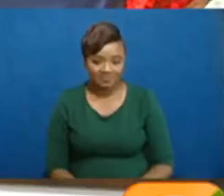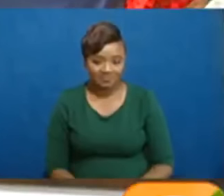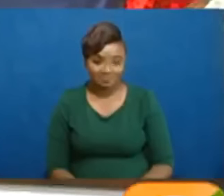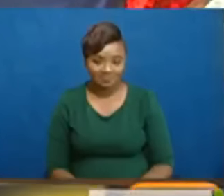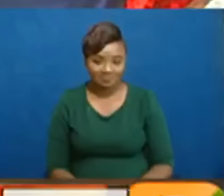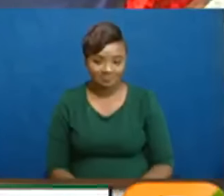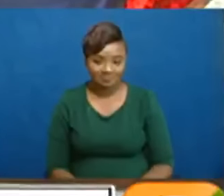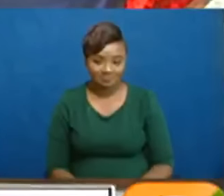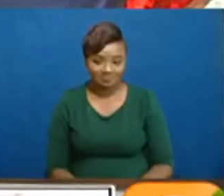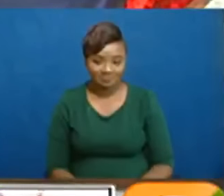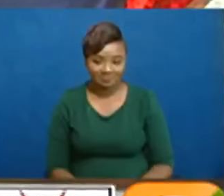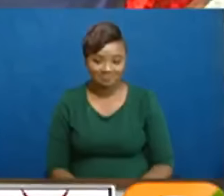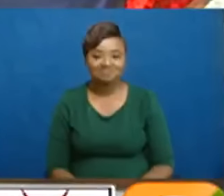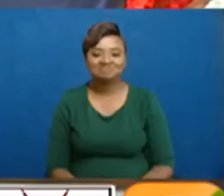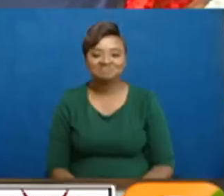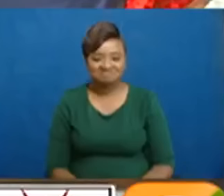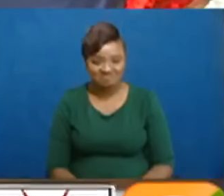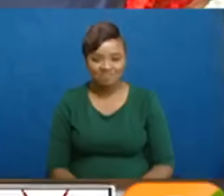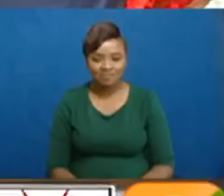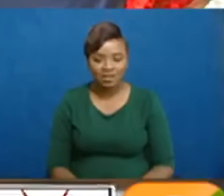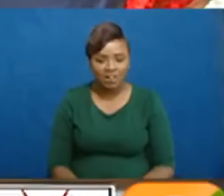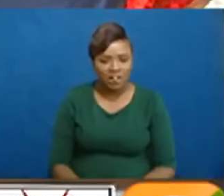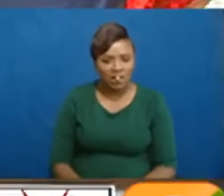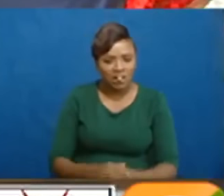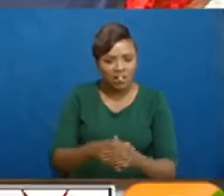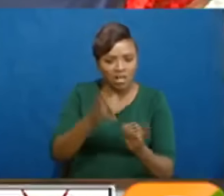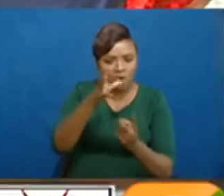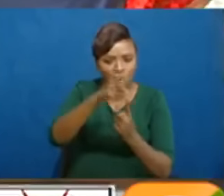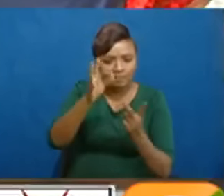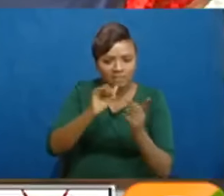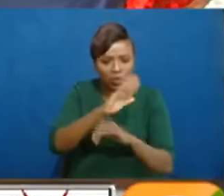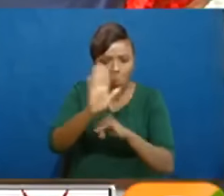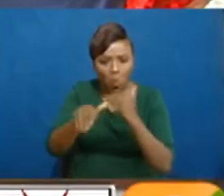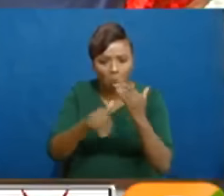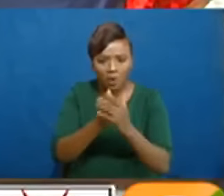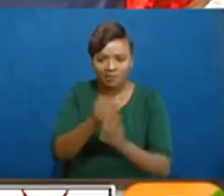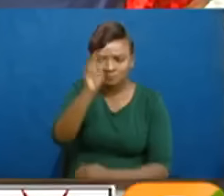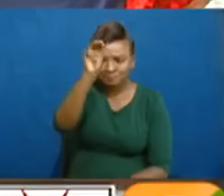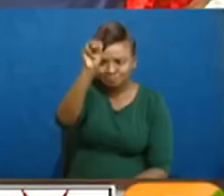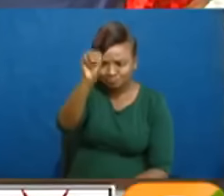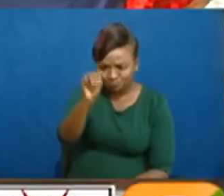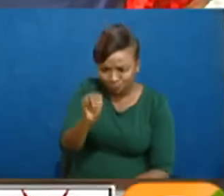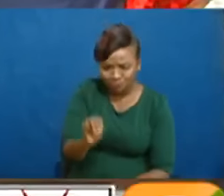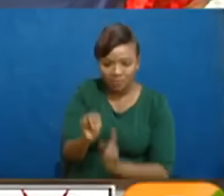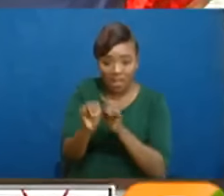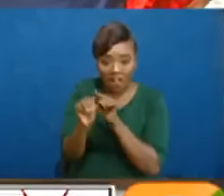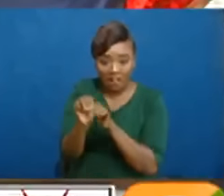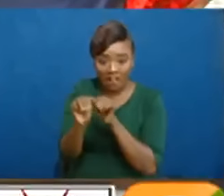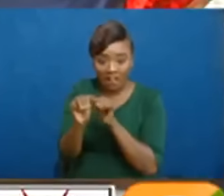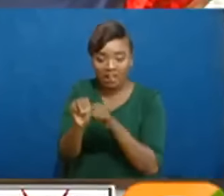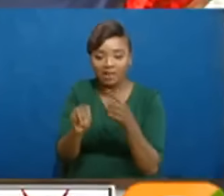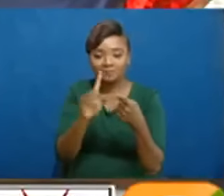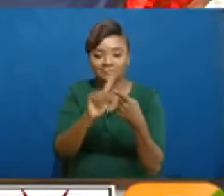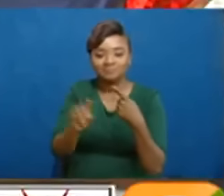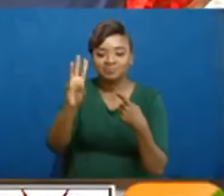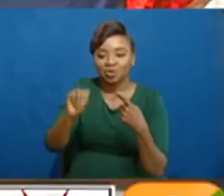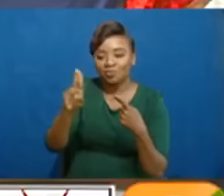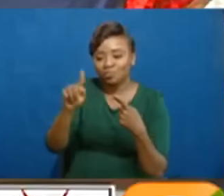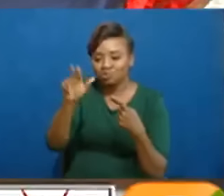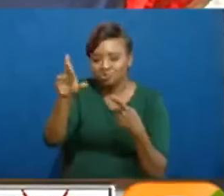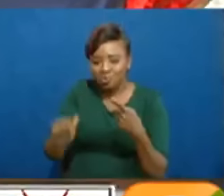alphabetic letter M seems to be the lucky letter as Murkomen, Mvurya, Muturi, Mutua